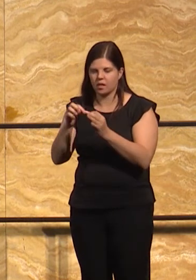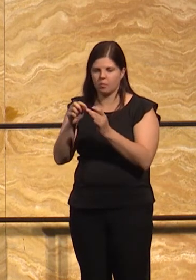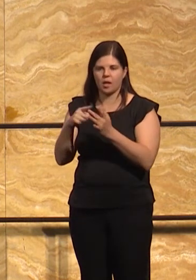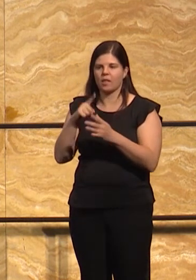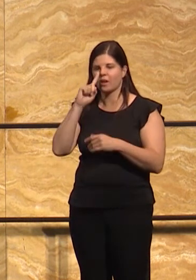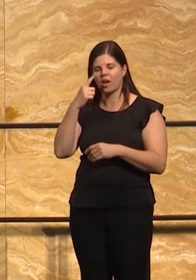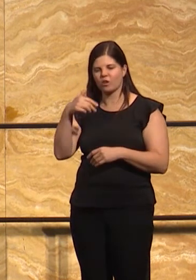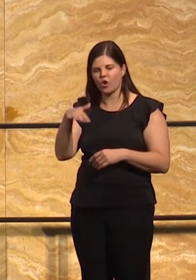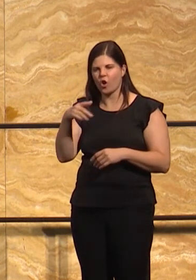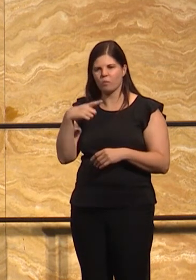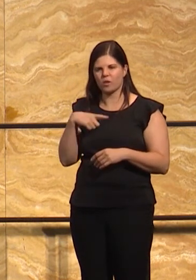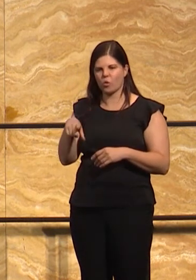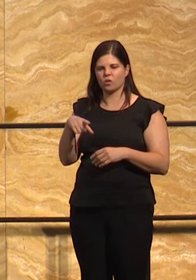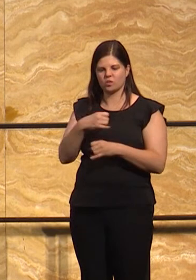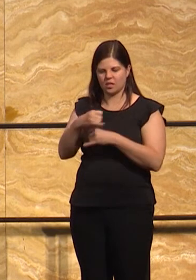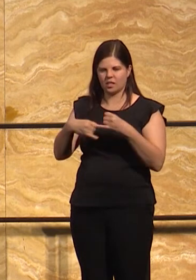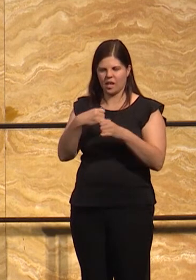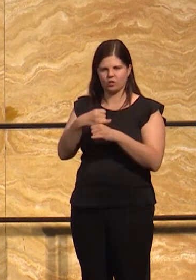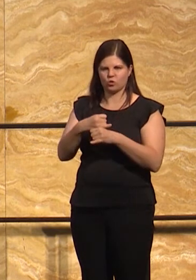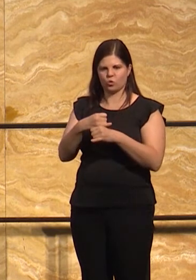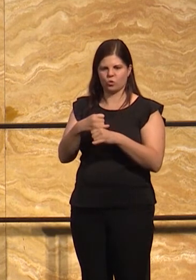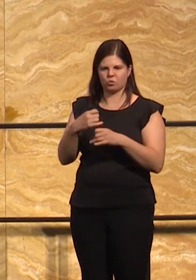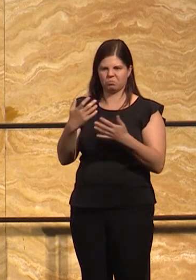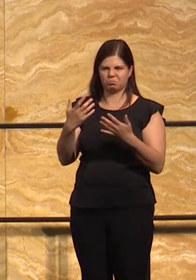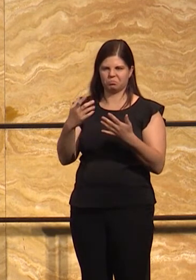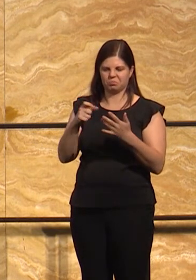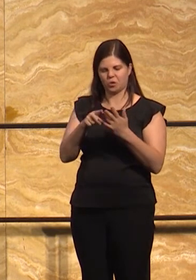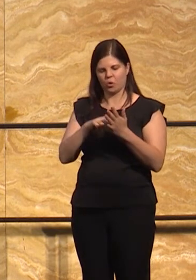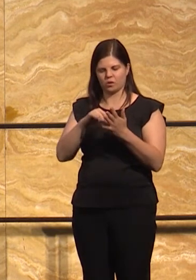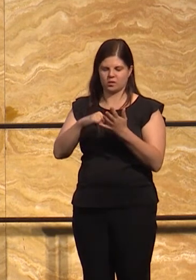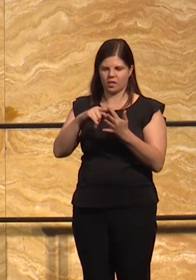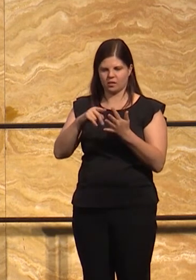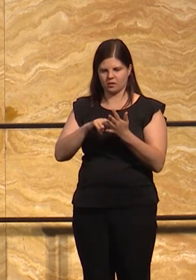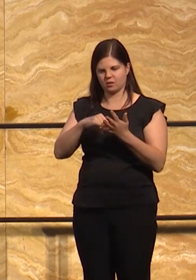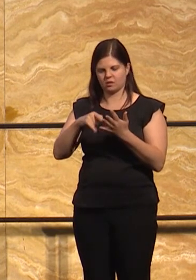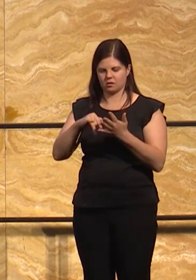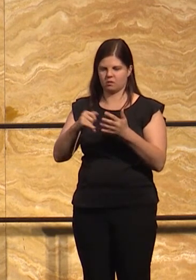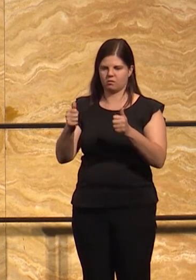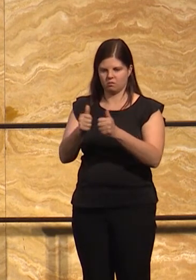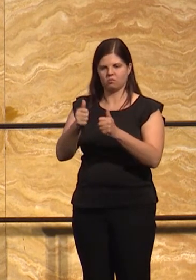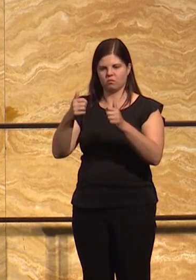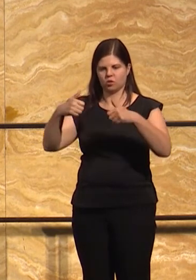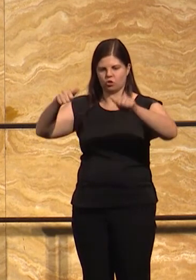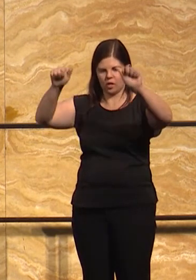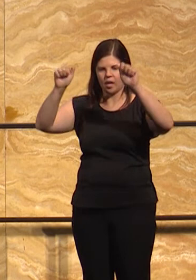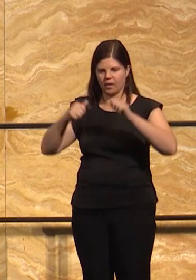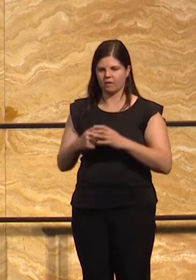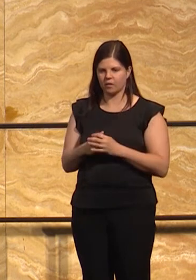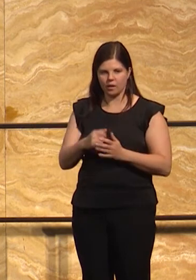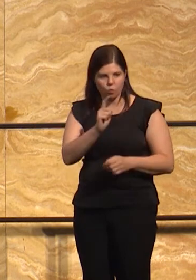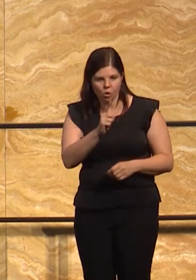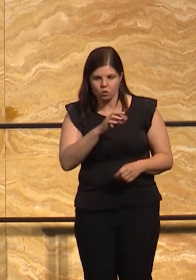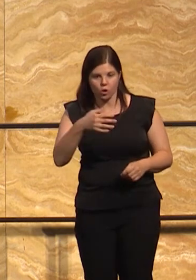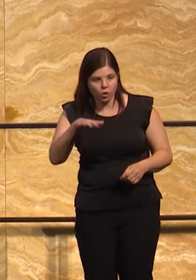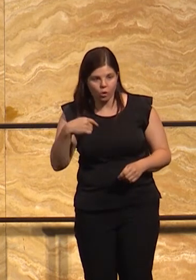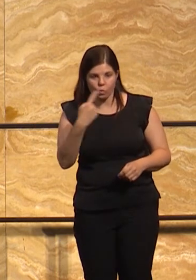international consensus had already been achieved at the level of UN Security Council, and they were warned, don't go, or we can't